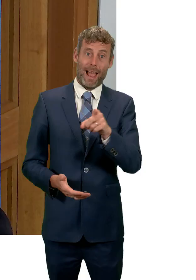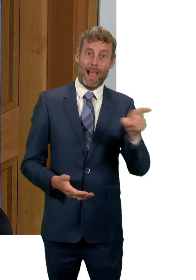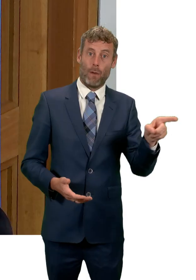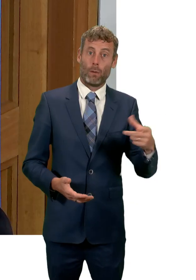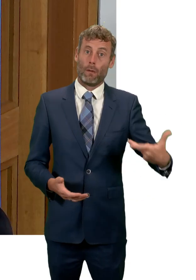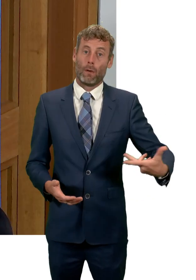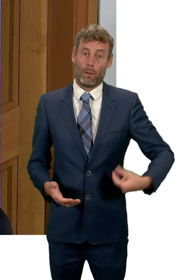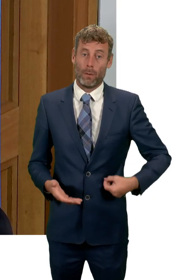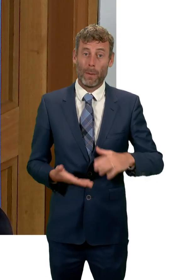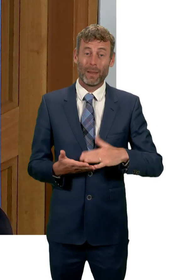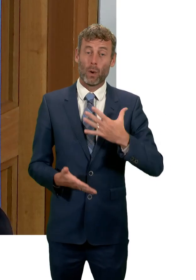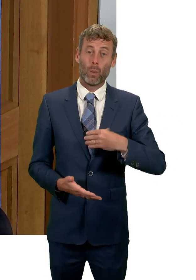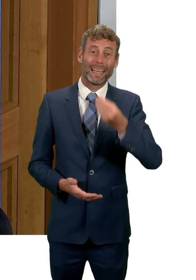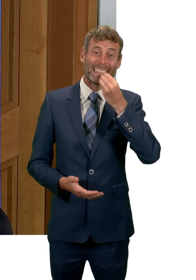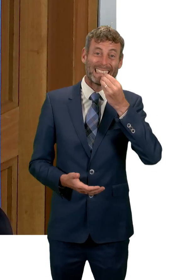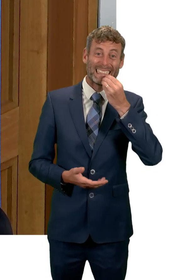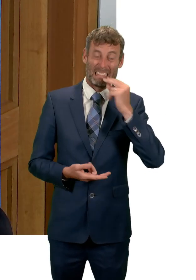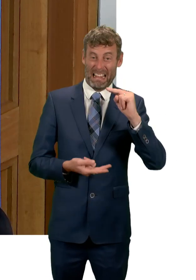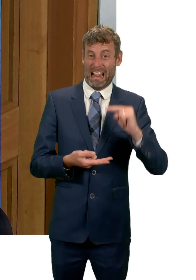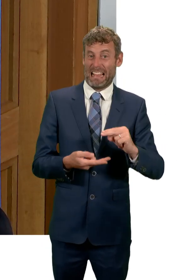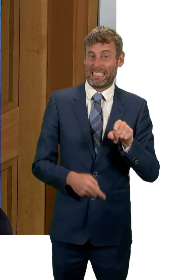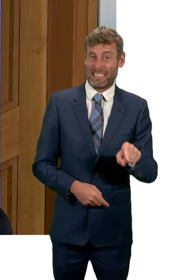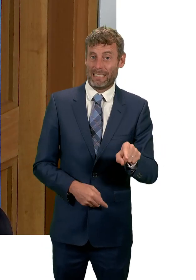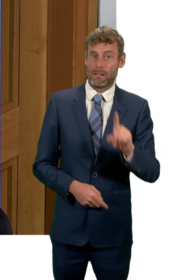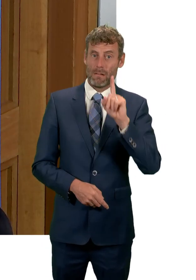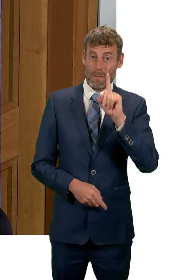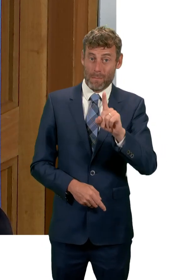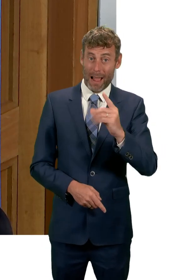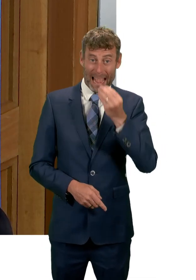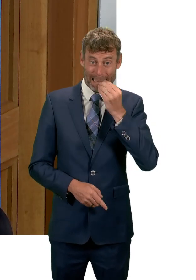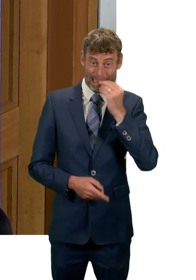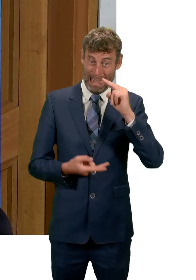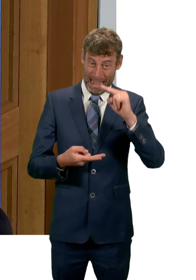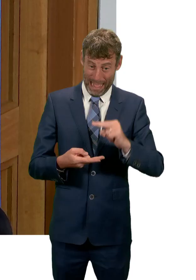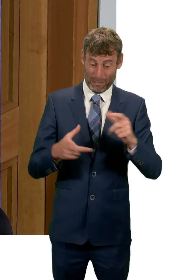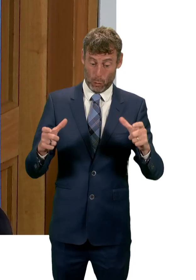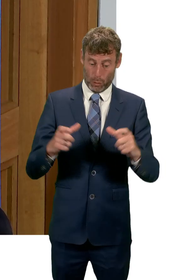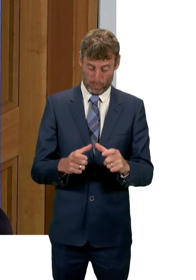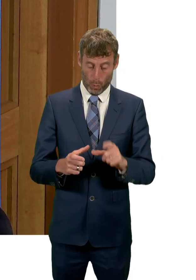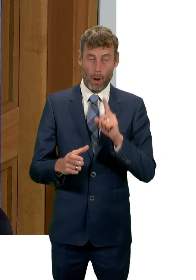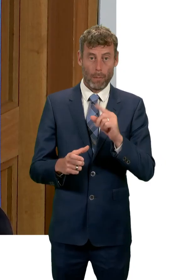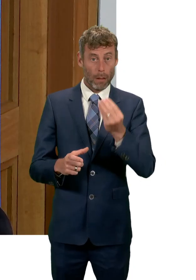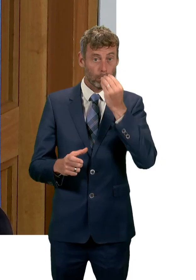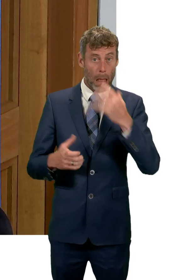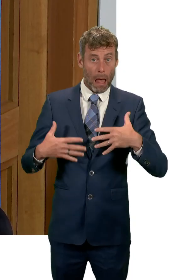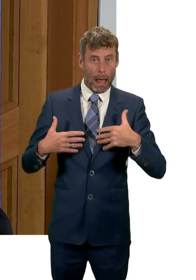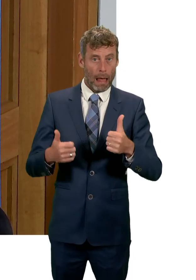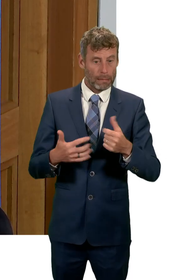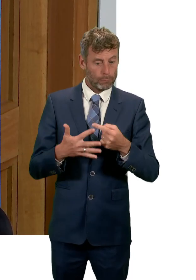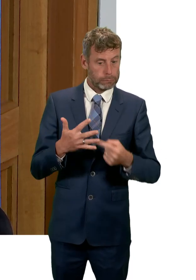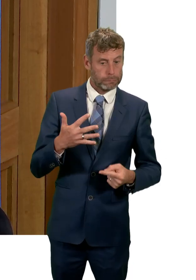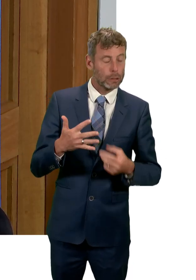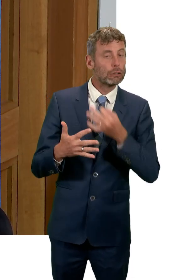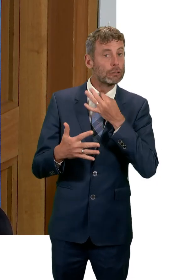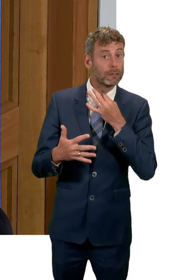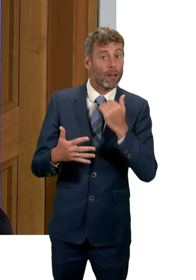appetite, but that also means that they are at risk of malnutrition and need essential nutrients in the small portions that they're taking, but also